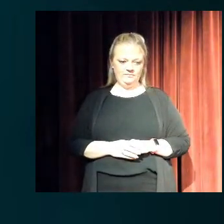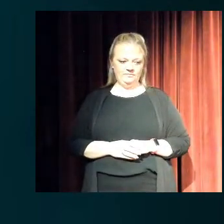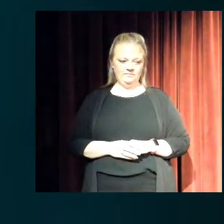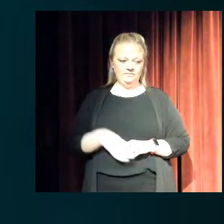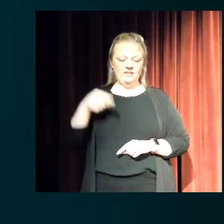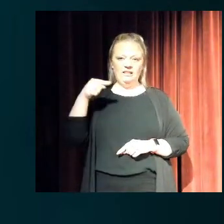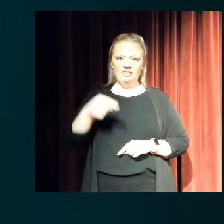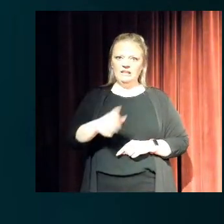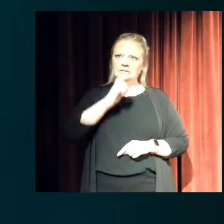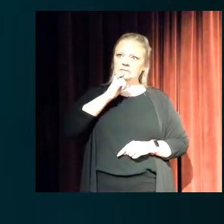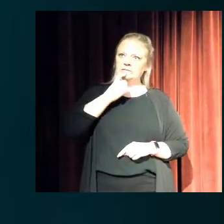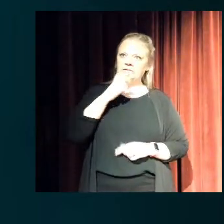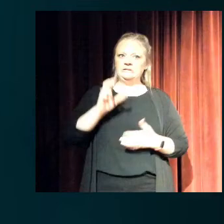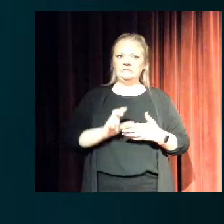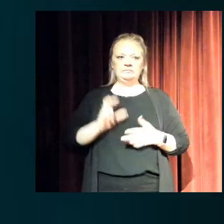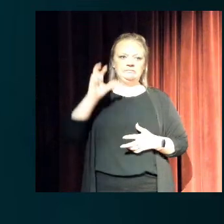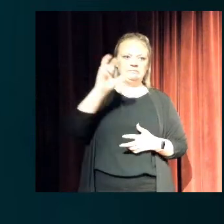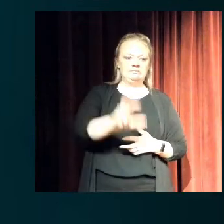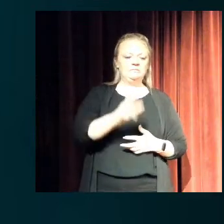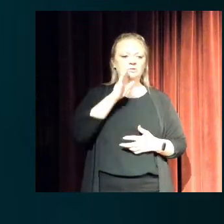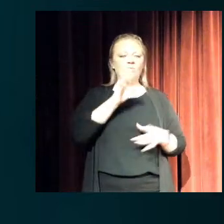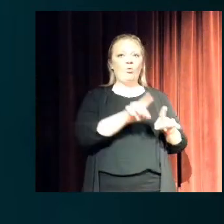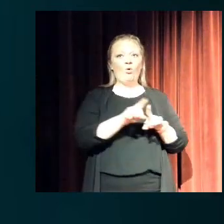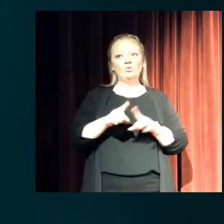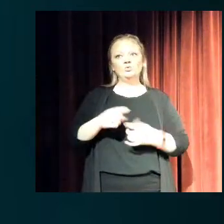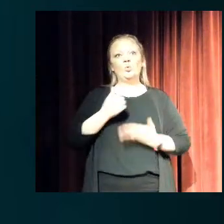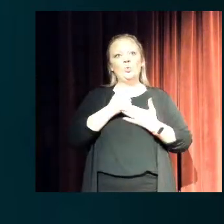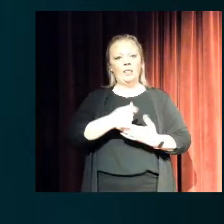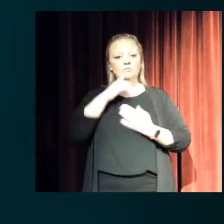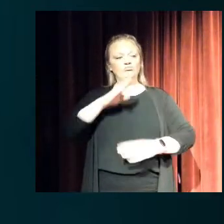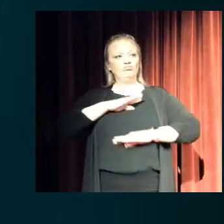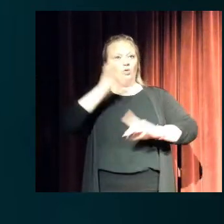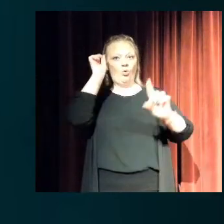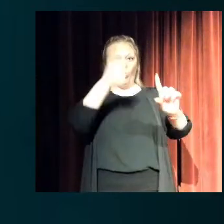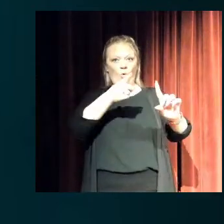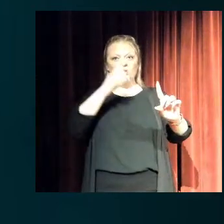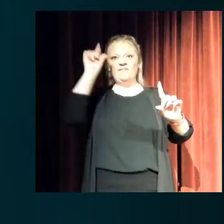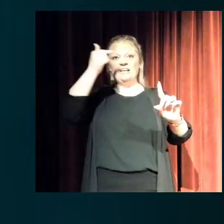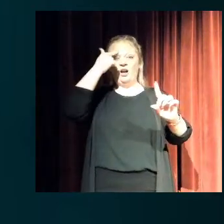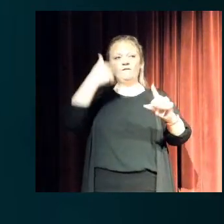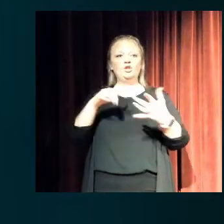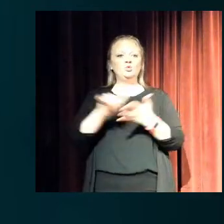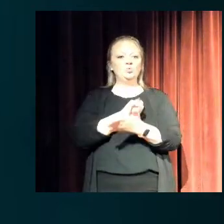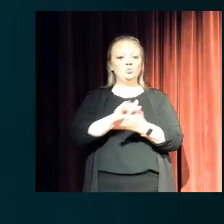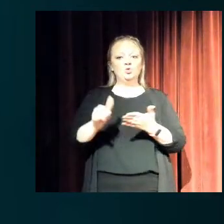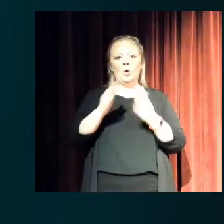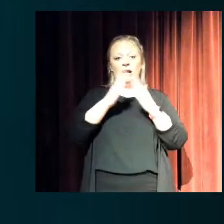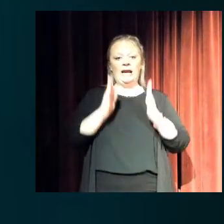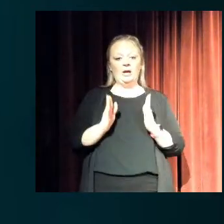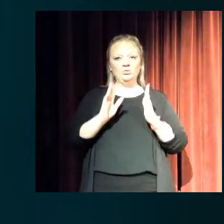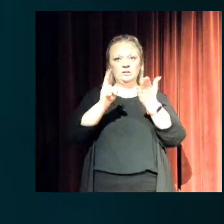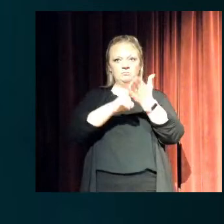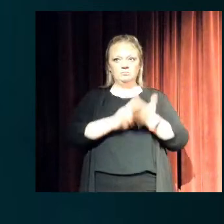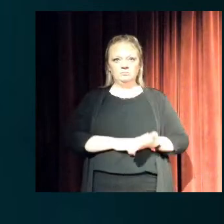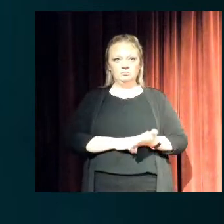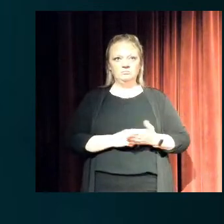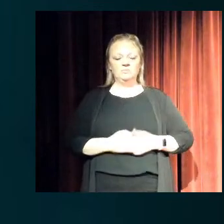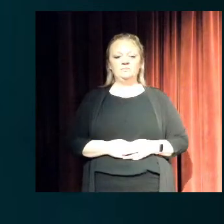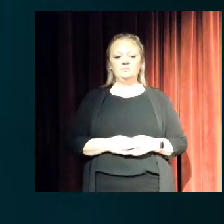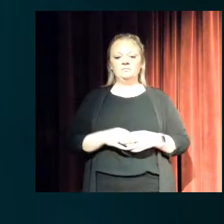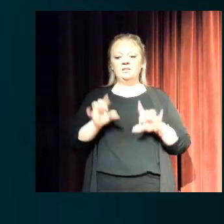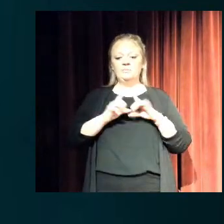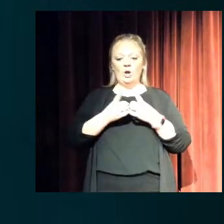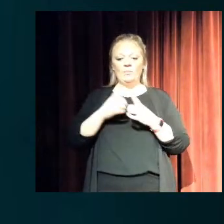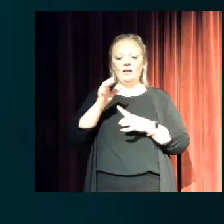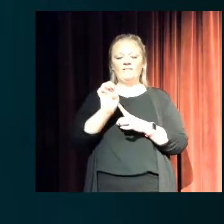This major investment will also help our community meet the goals of Governor Kathy Hochul's New York Housing Compact. The Department of